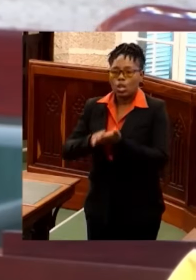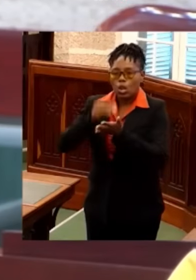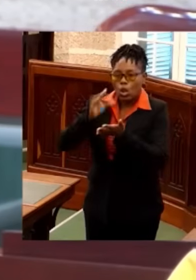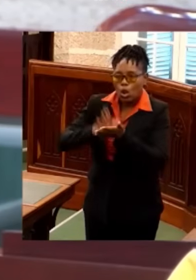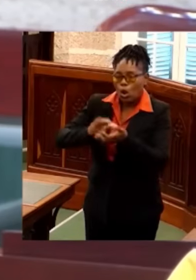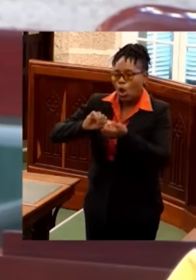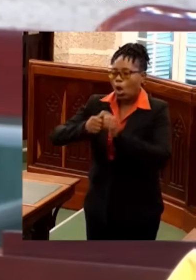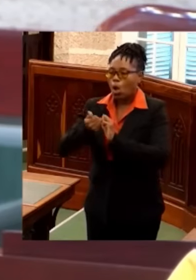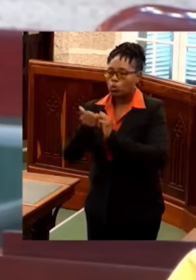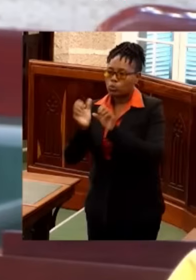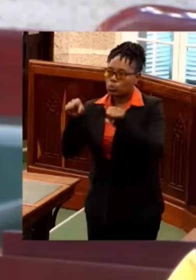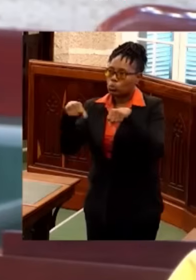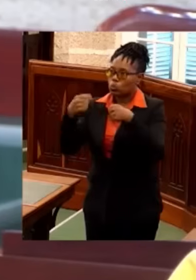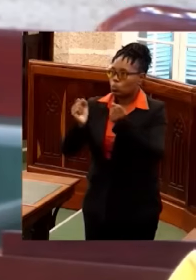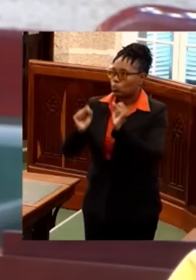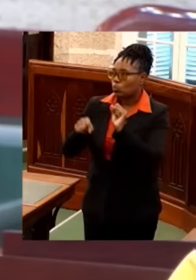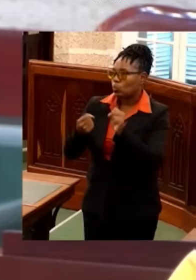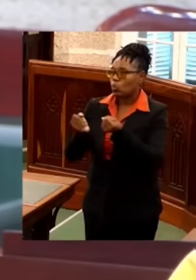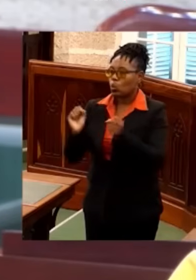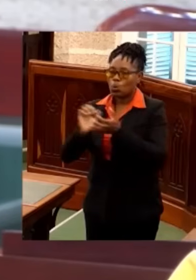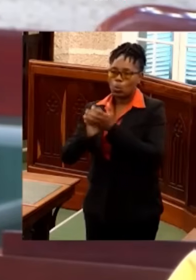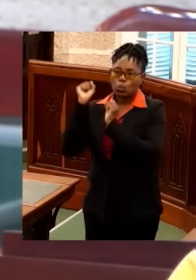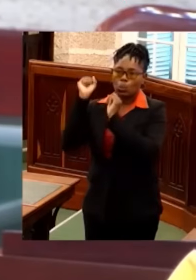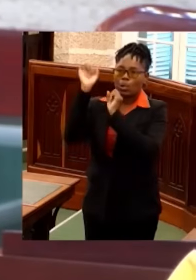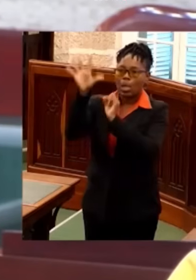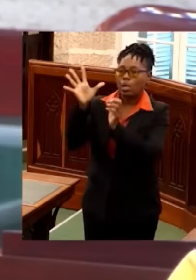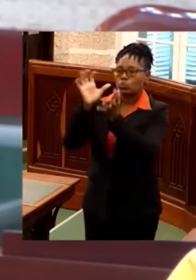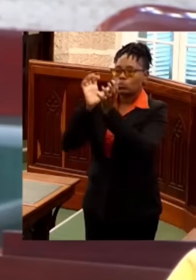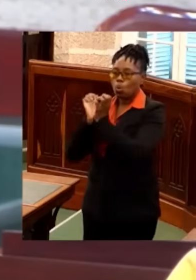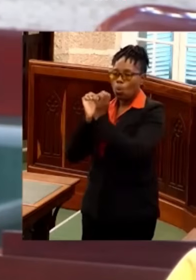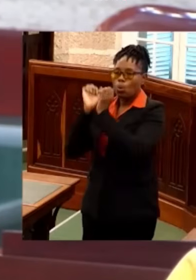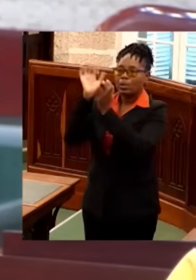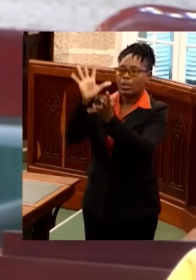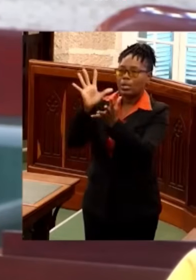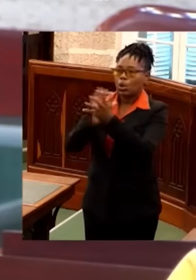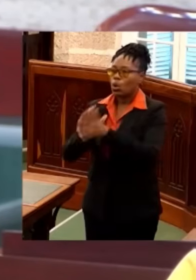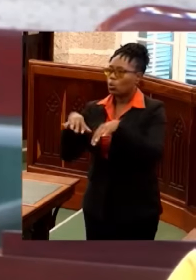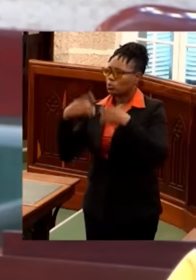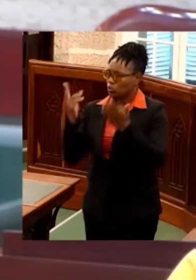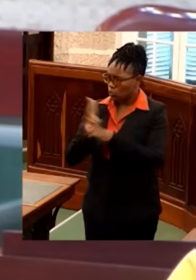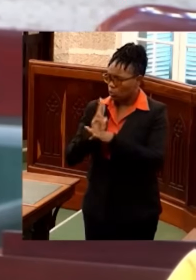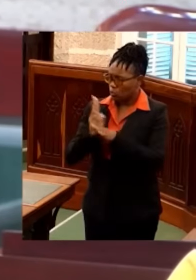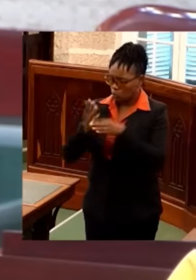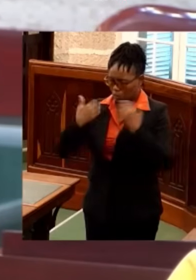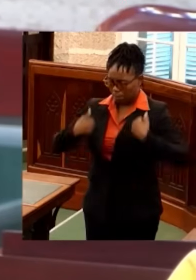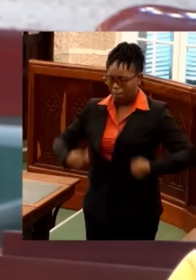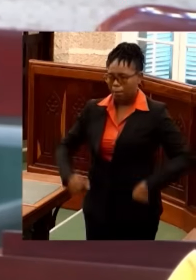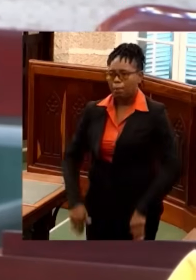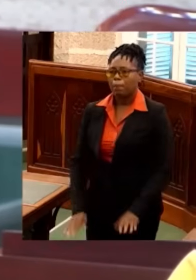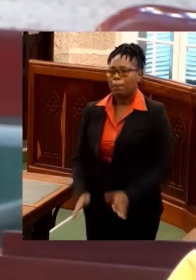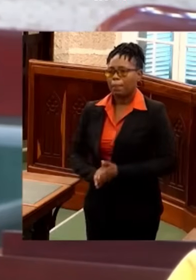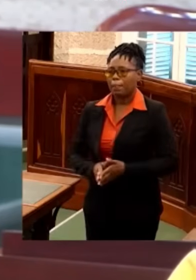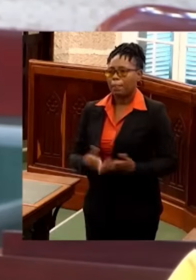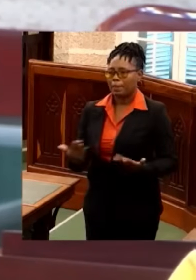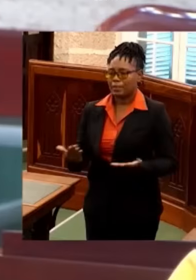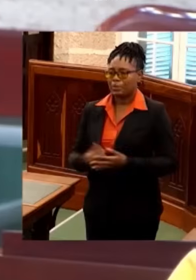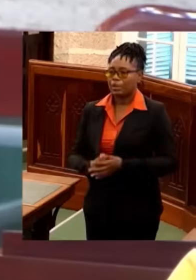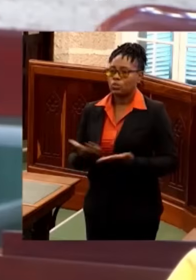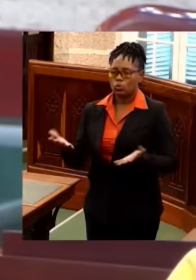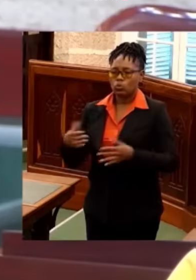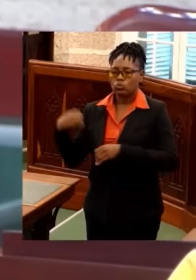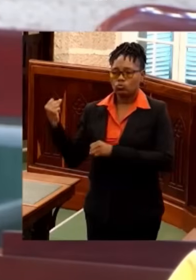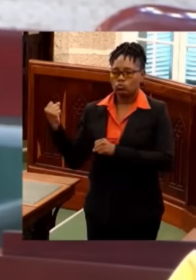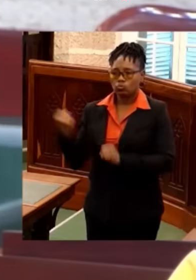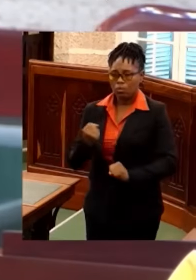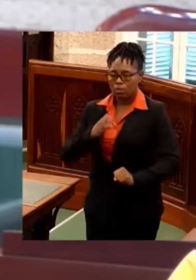as you know, while they are doing that, it provides ample opportunity for them to strengthen their social and emotional